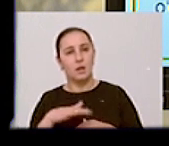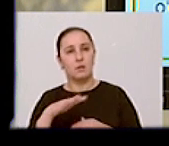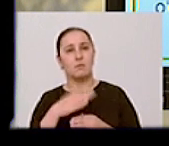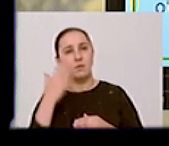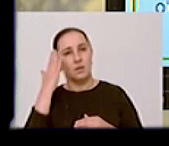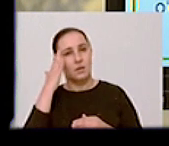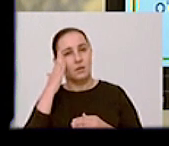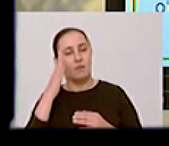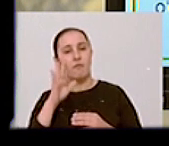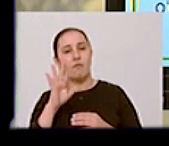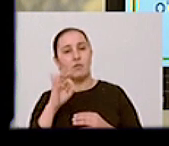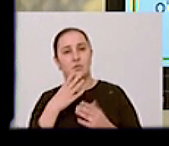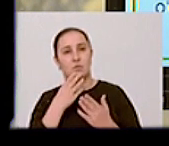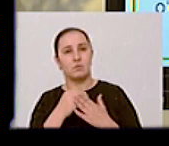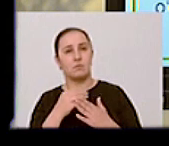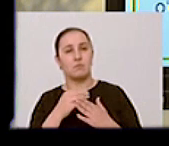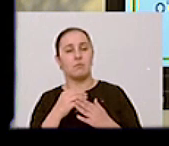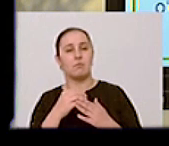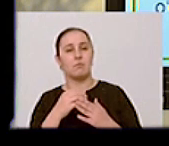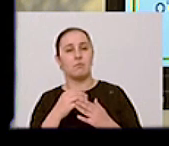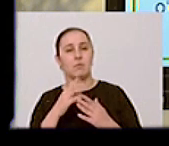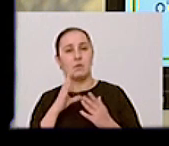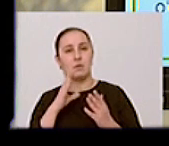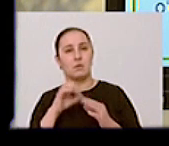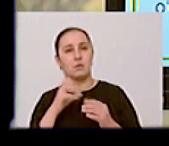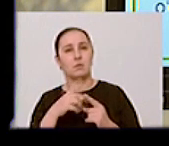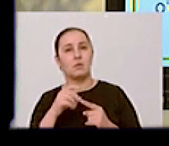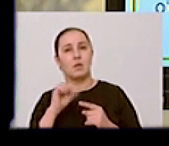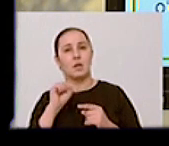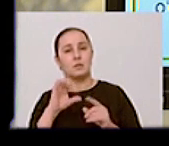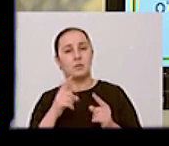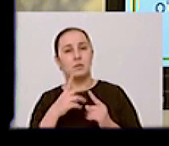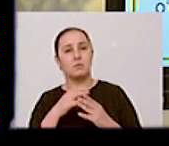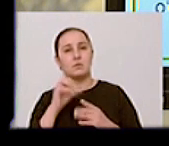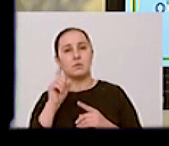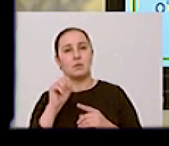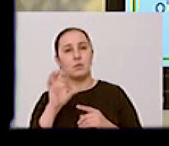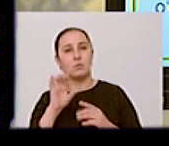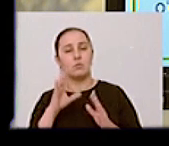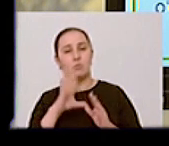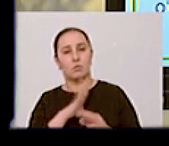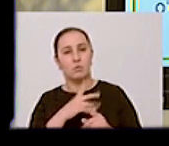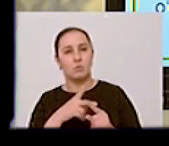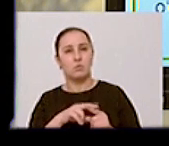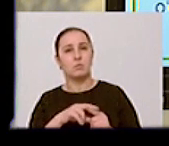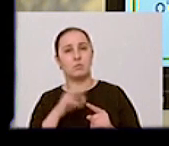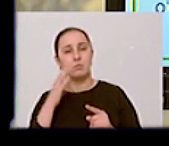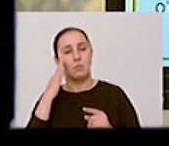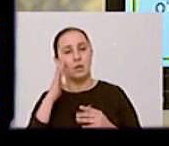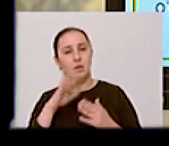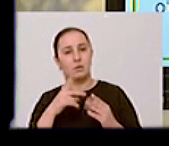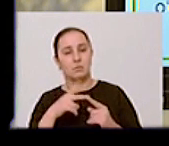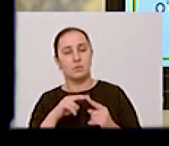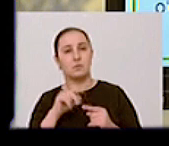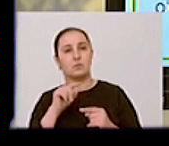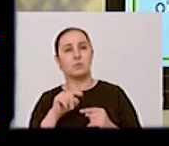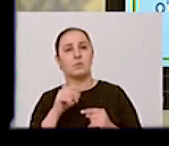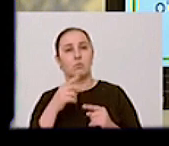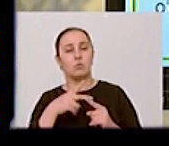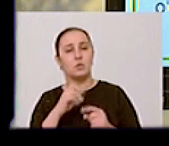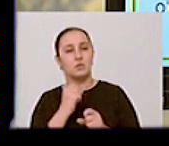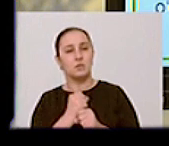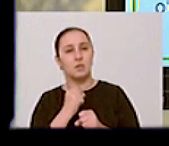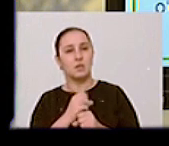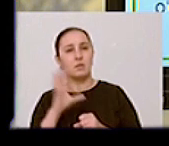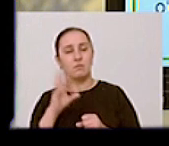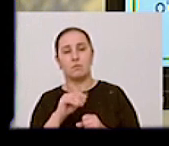ilm vositasi ila taraqqiy qiladi. Asir va zabun bo'lganlar beilimlikdan bu